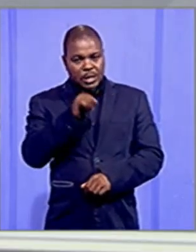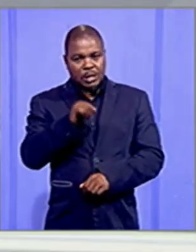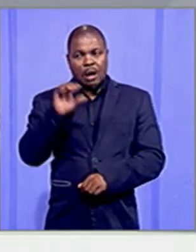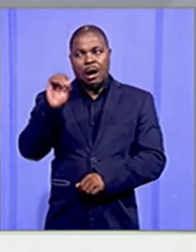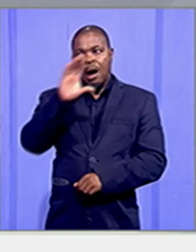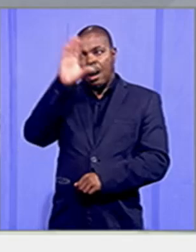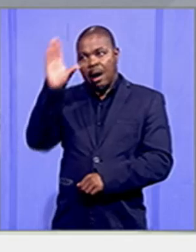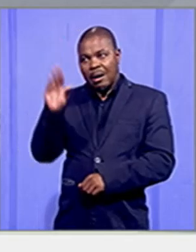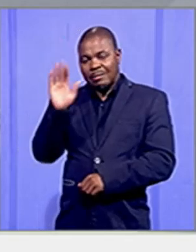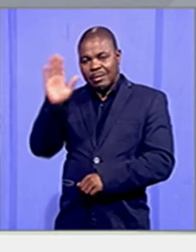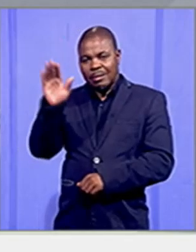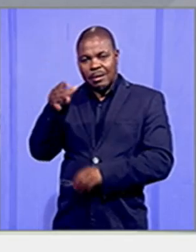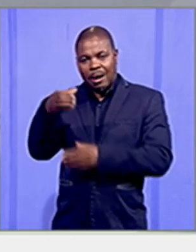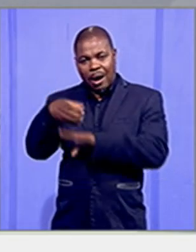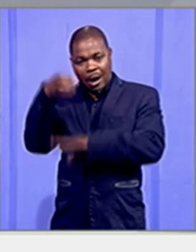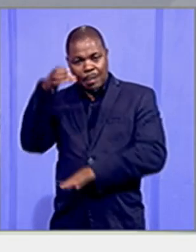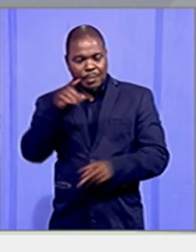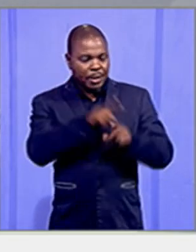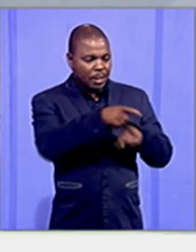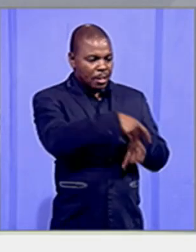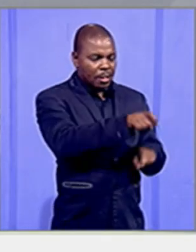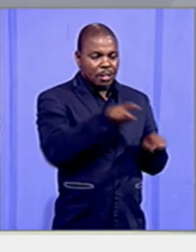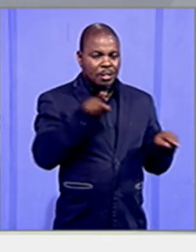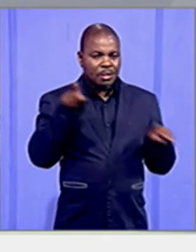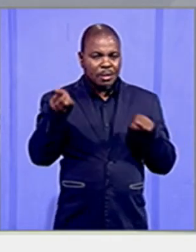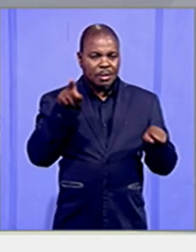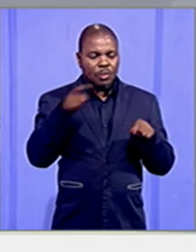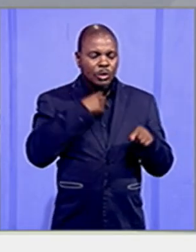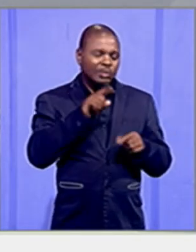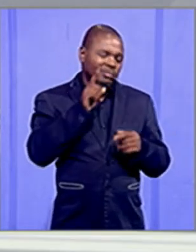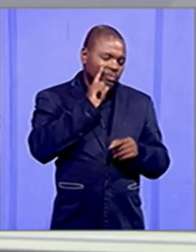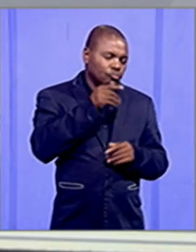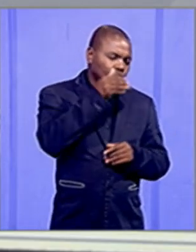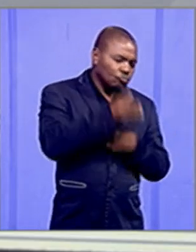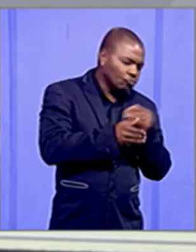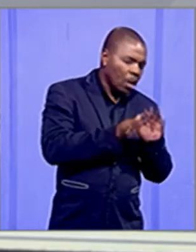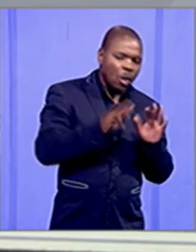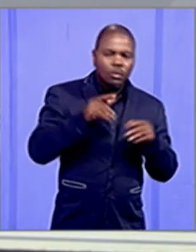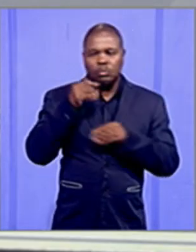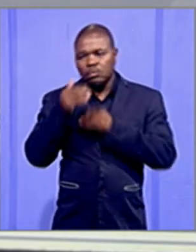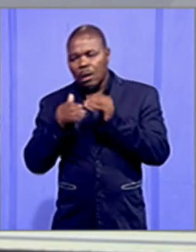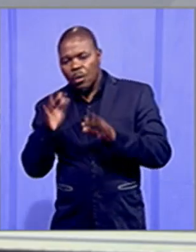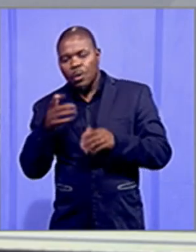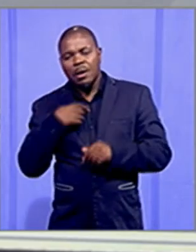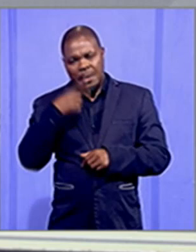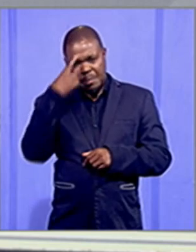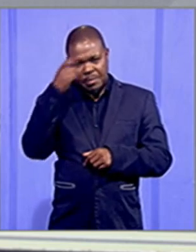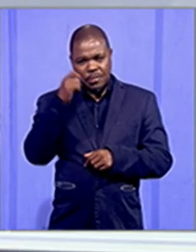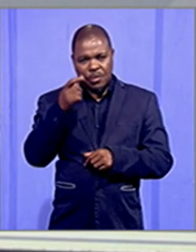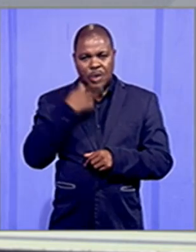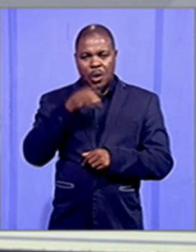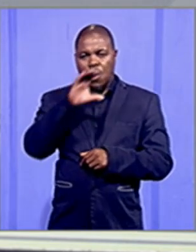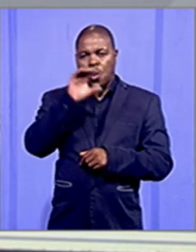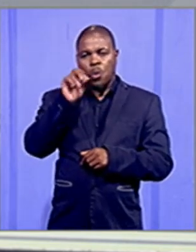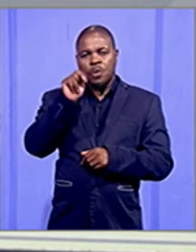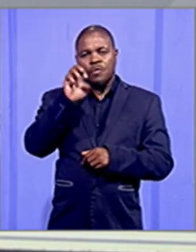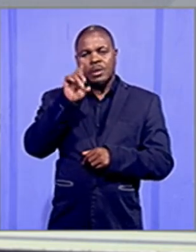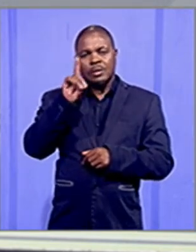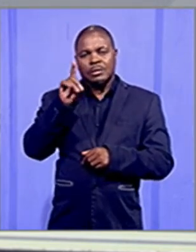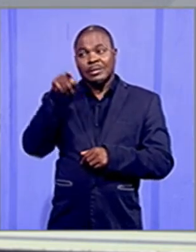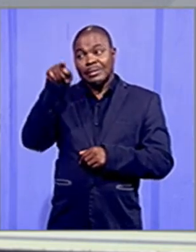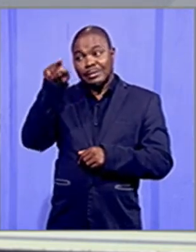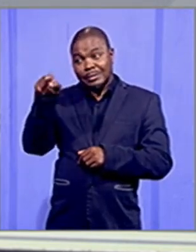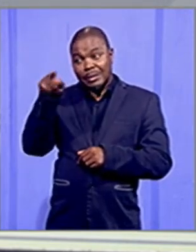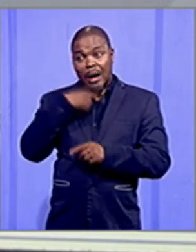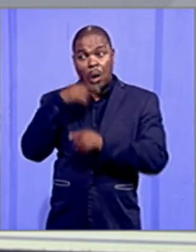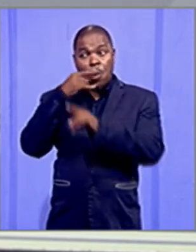the league, we just told ourselves that we just have to take one game at a time. And I believe obviously playing the Confed, winning games on the